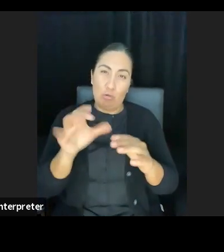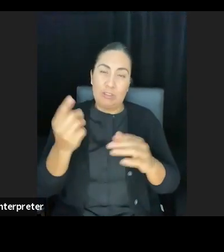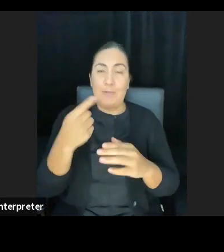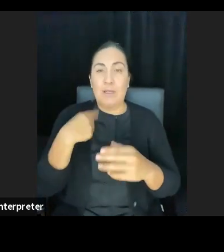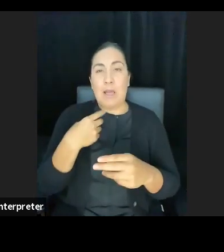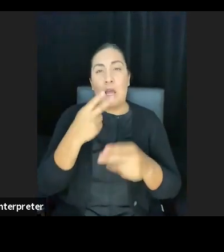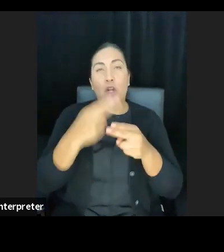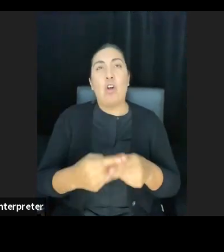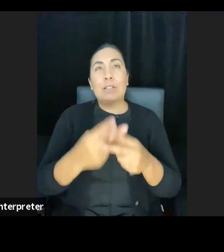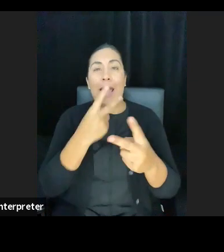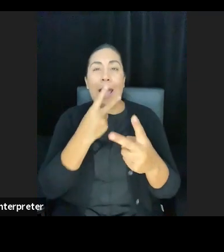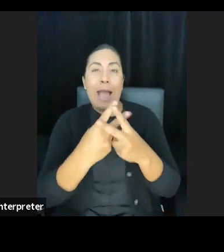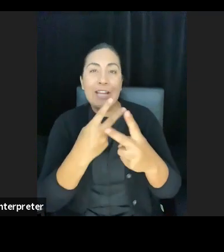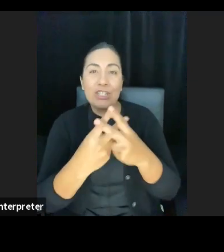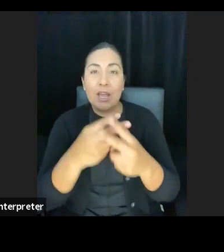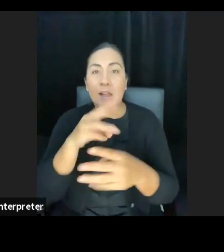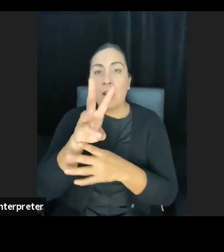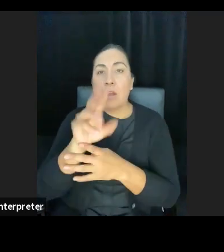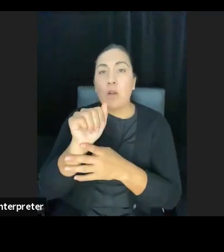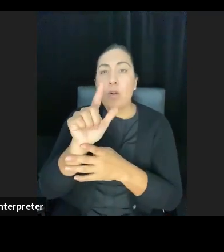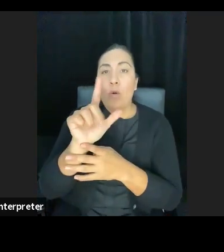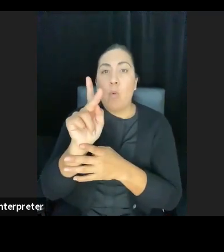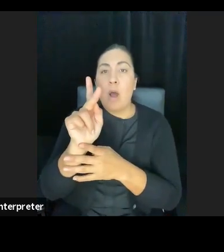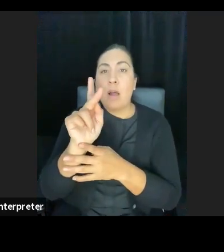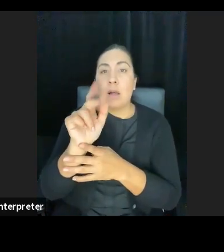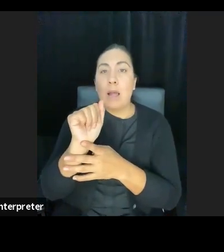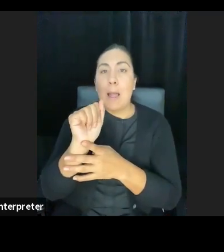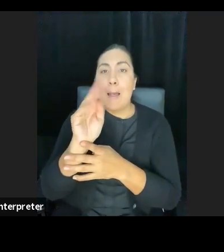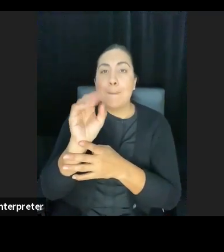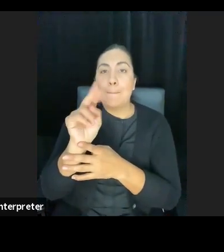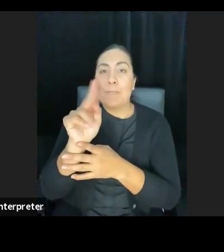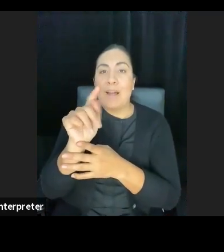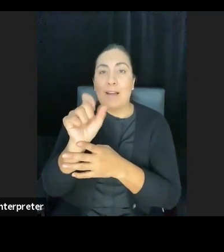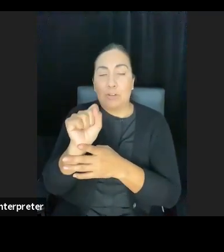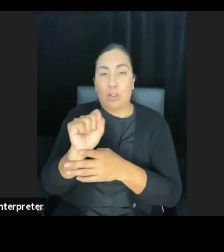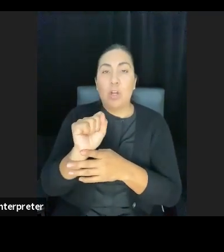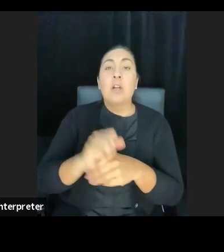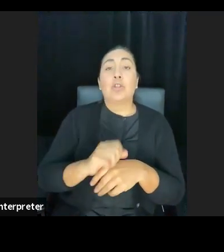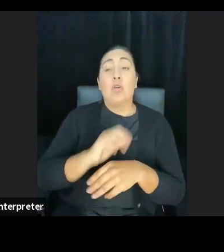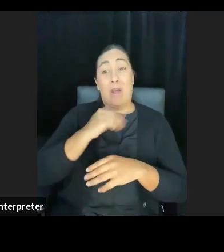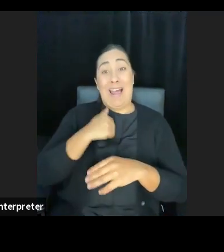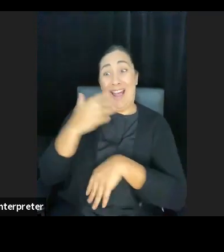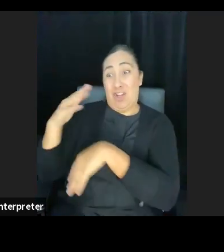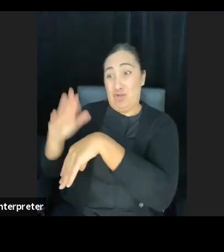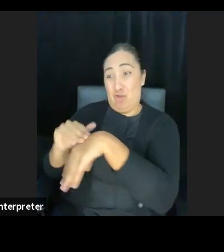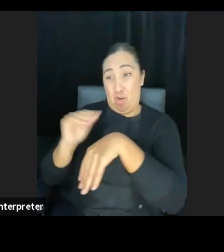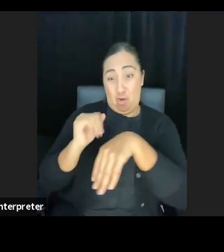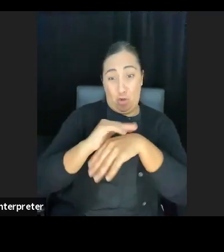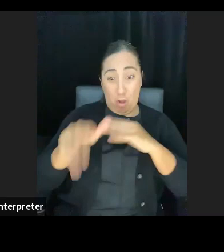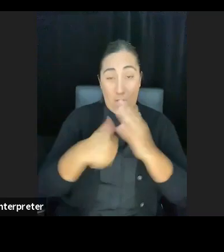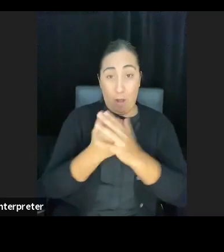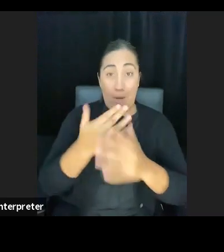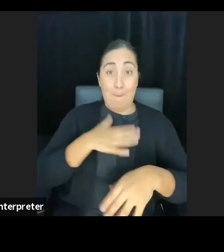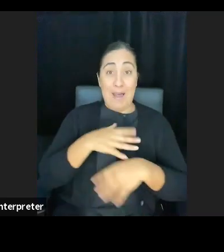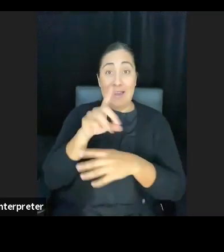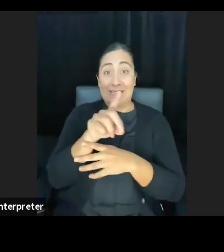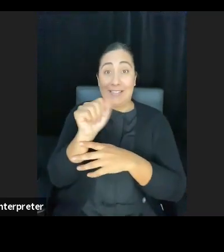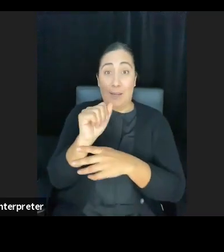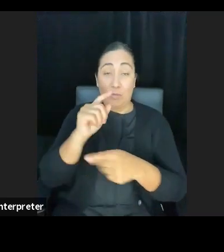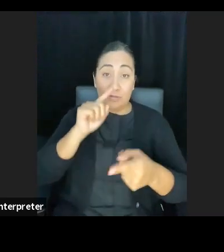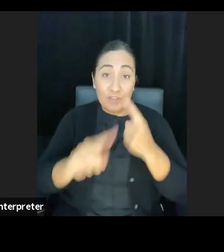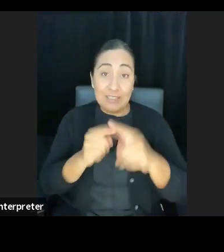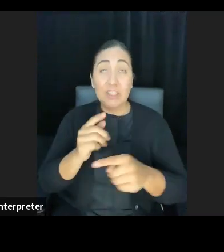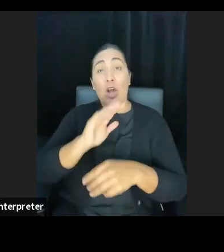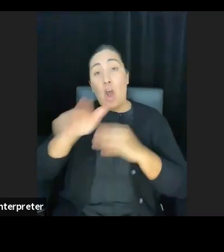called up all of my freelance friends, all of my disabled friends, and all of the people I knew who were digital nomads and a few others to